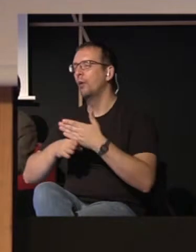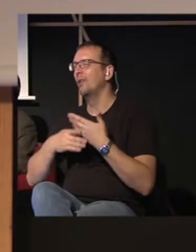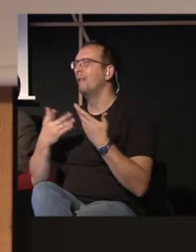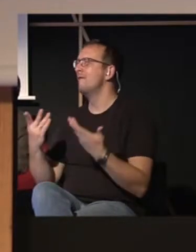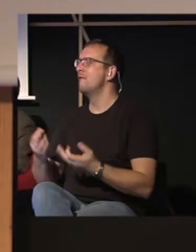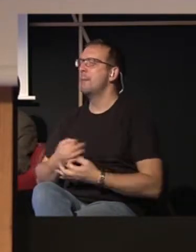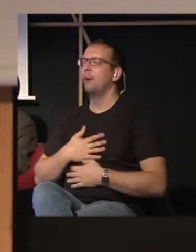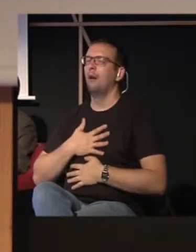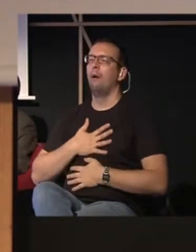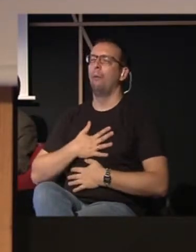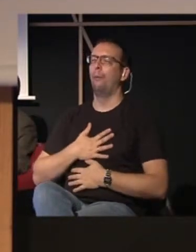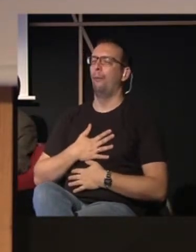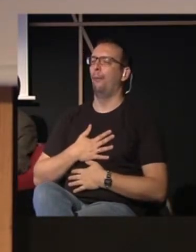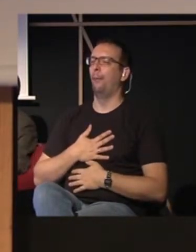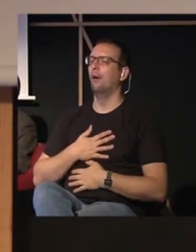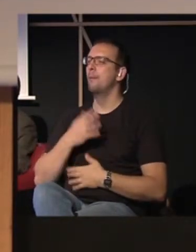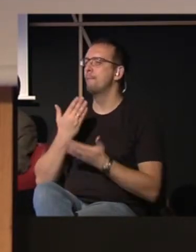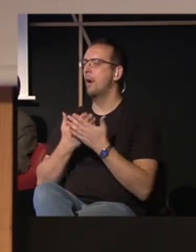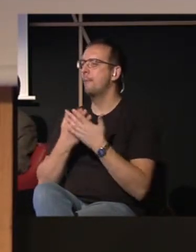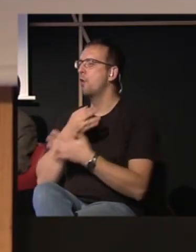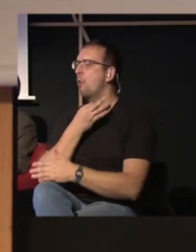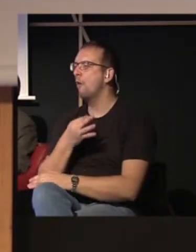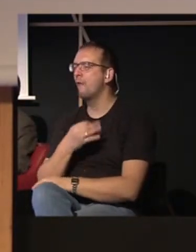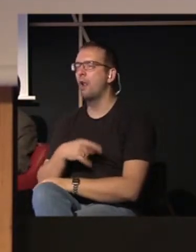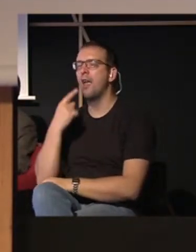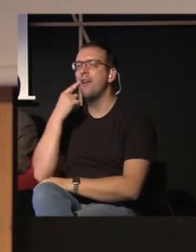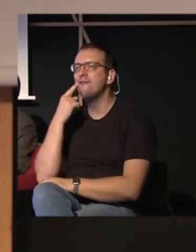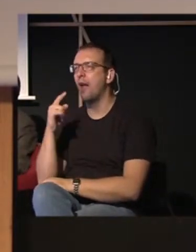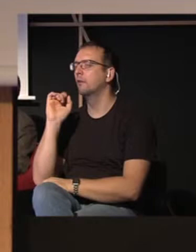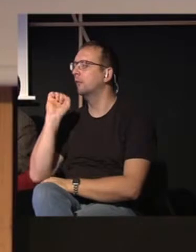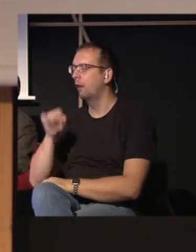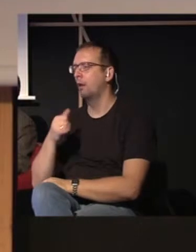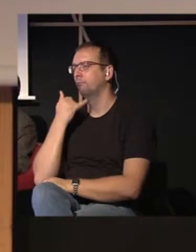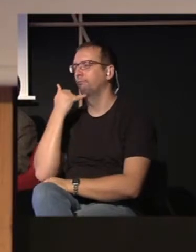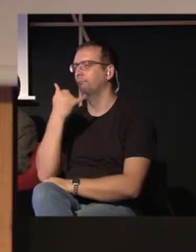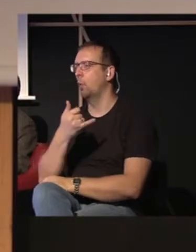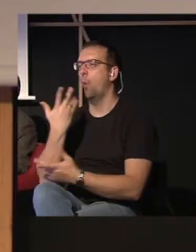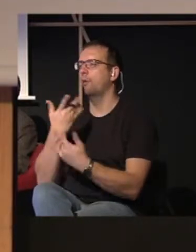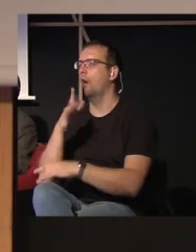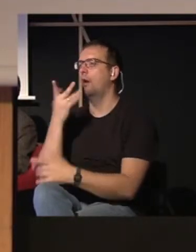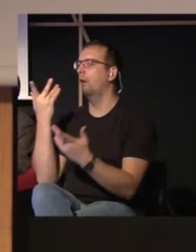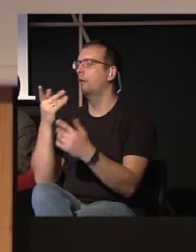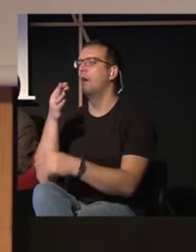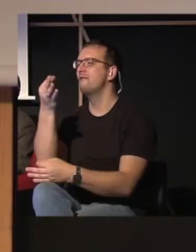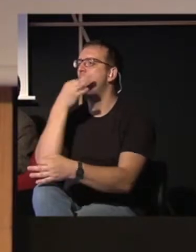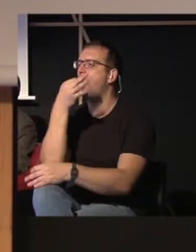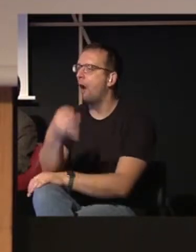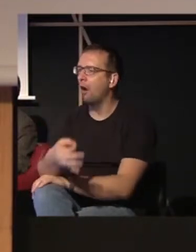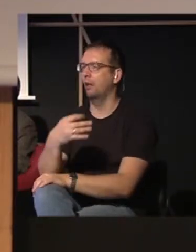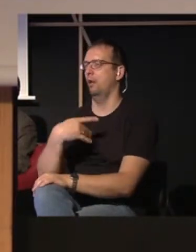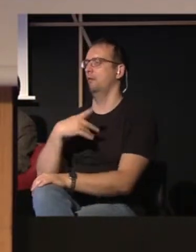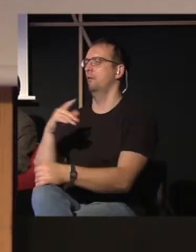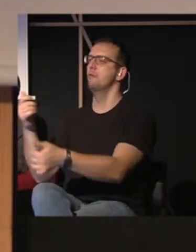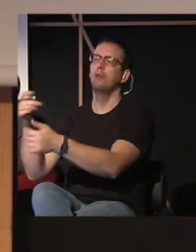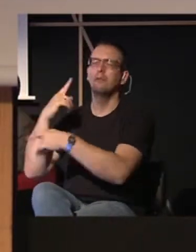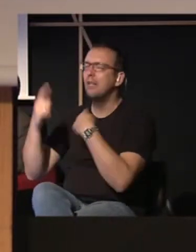flexible working if I need to, so if there's difficulties with transport issues where the tubes are off, or due to the weather I